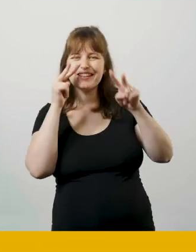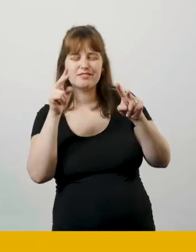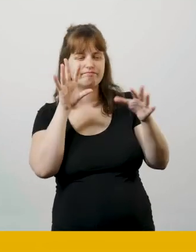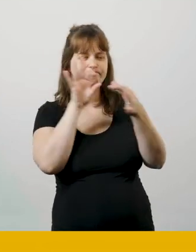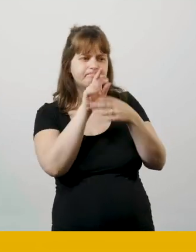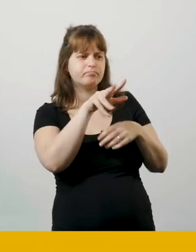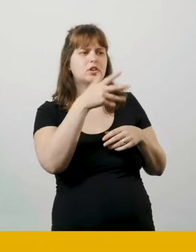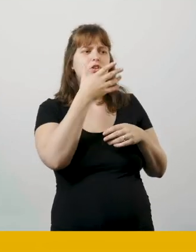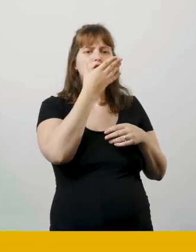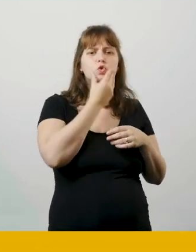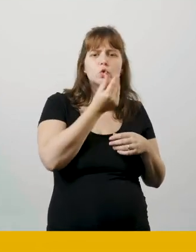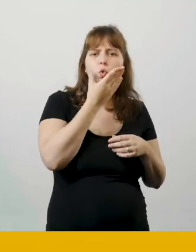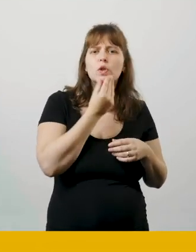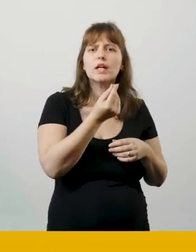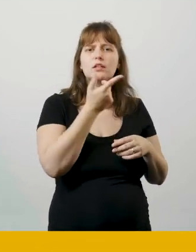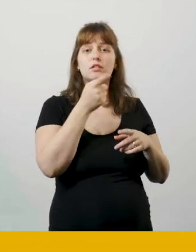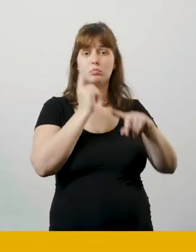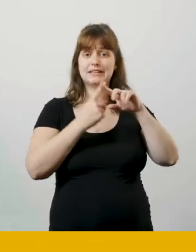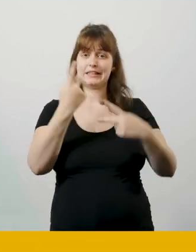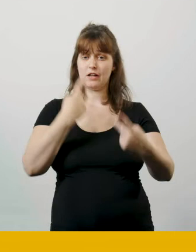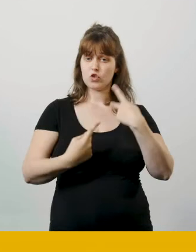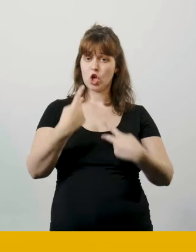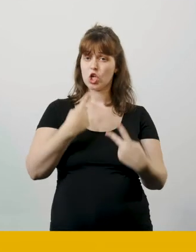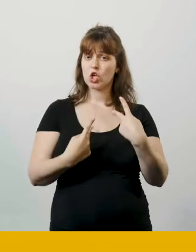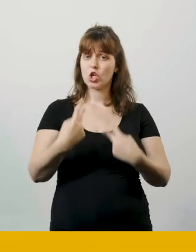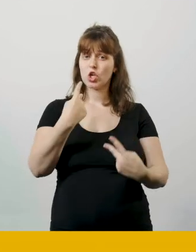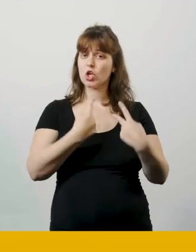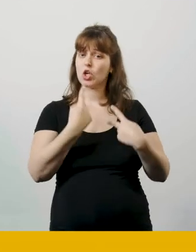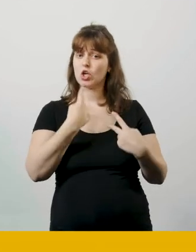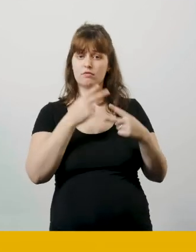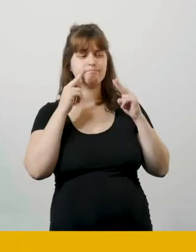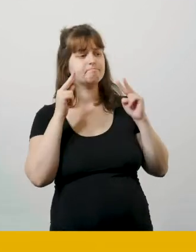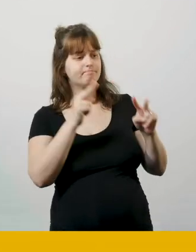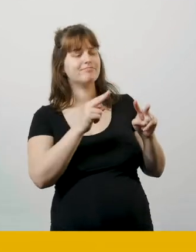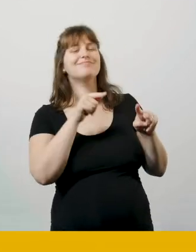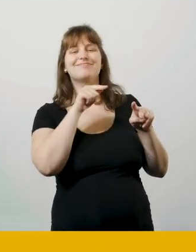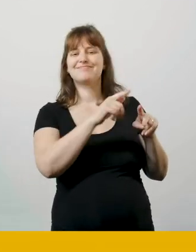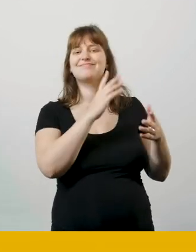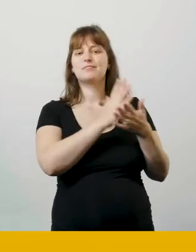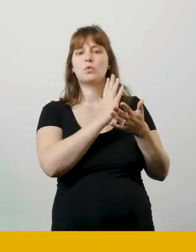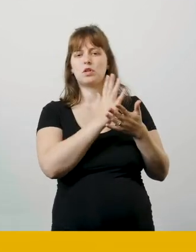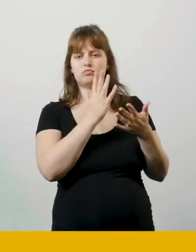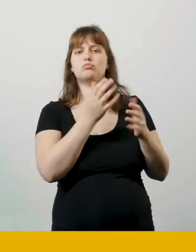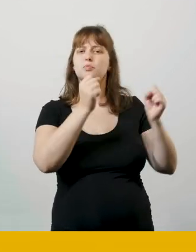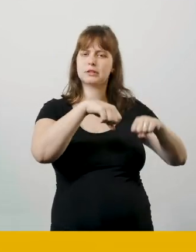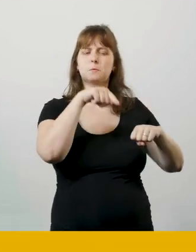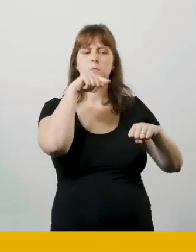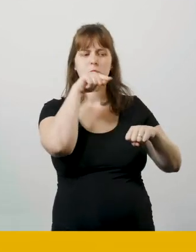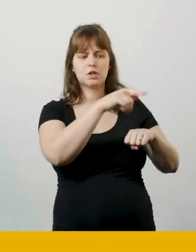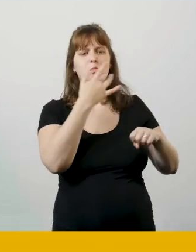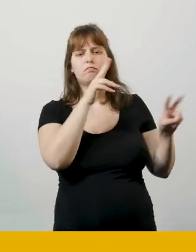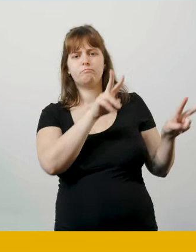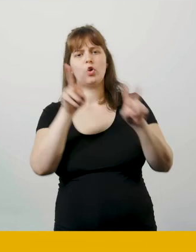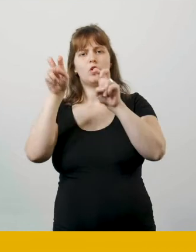to beauty and self-care has been chosen as the topic of the